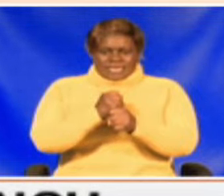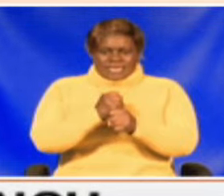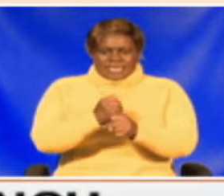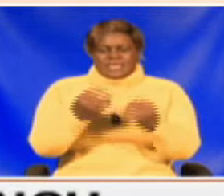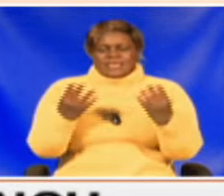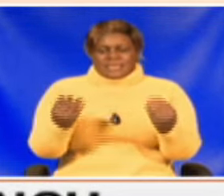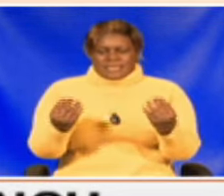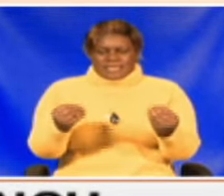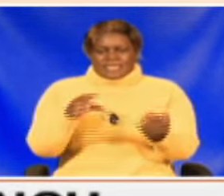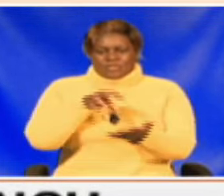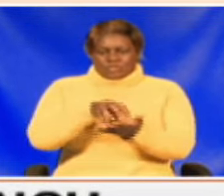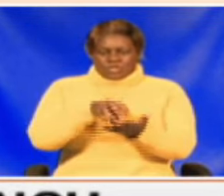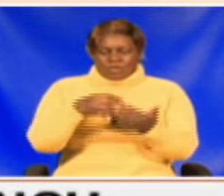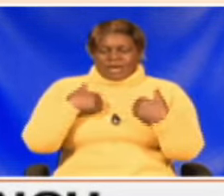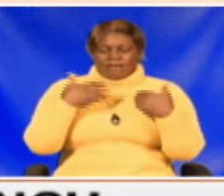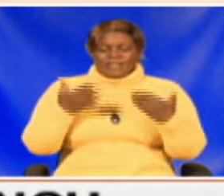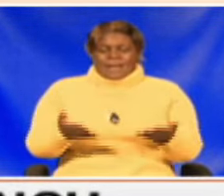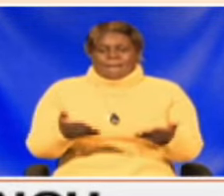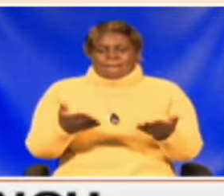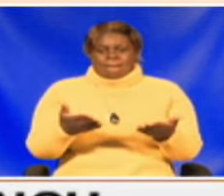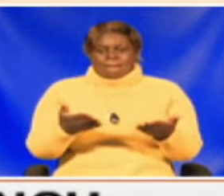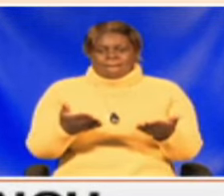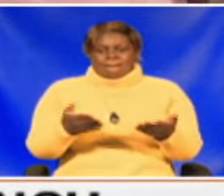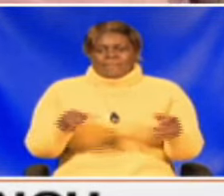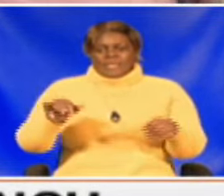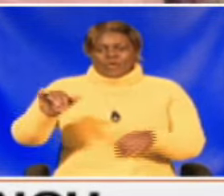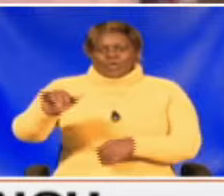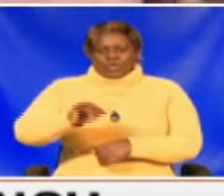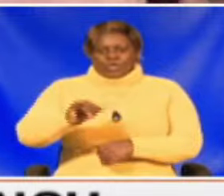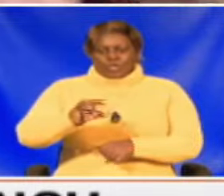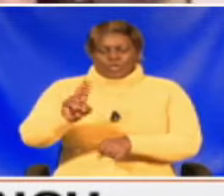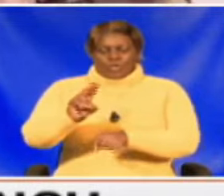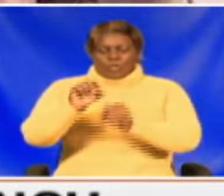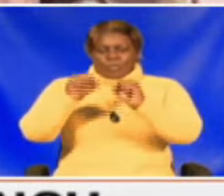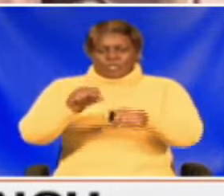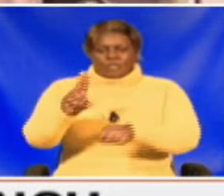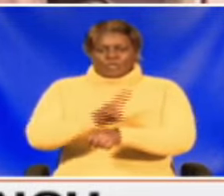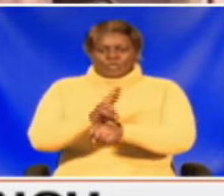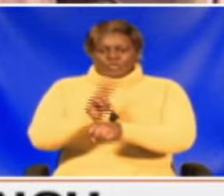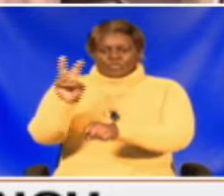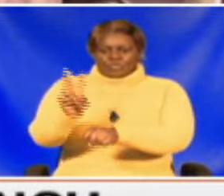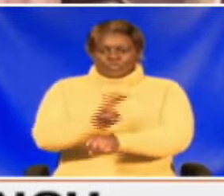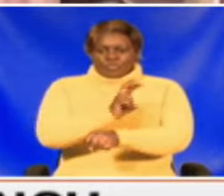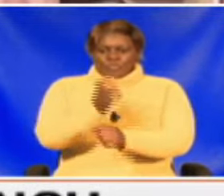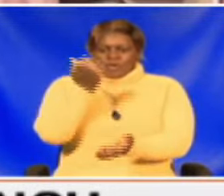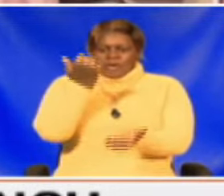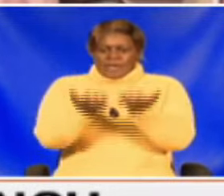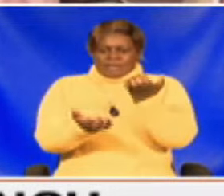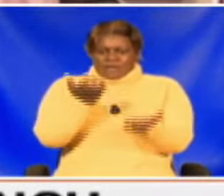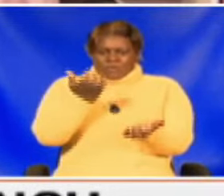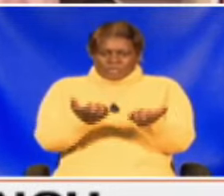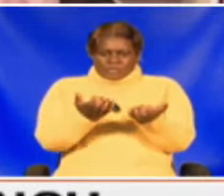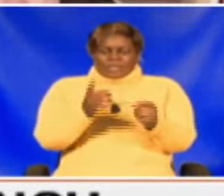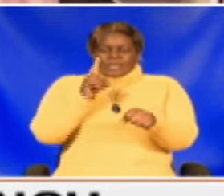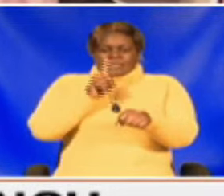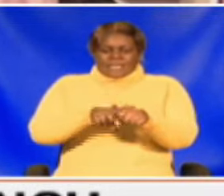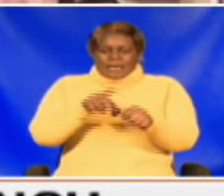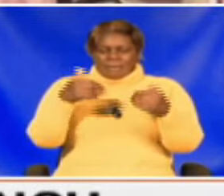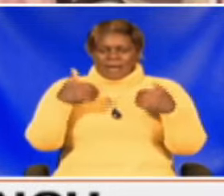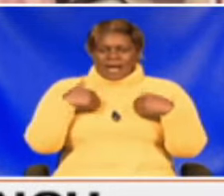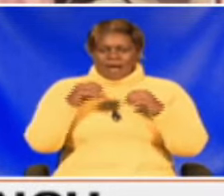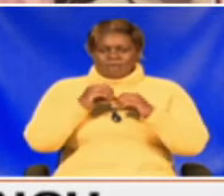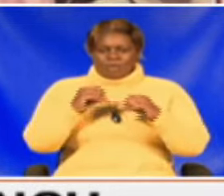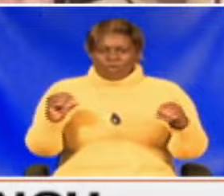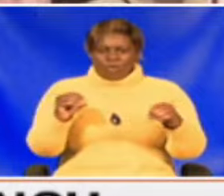reflective of the situation we are facing. And they also can be used in terms of monitoring and evaluation. And when we don't have